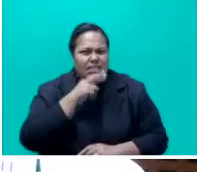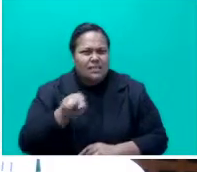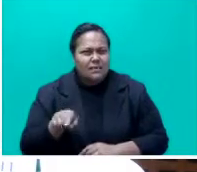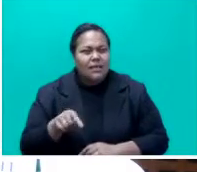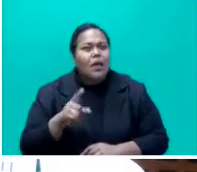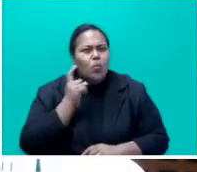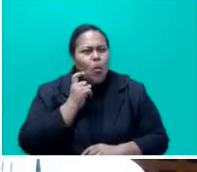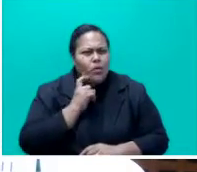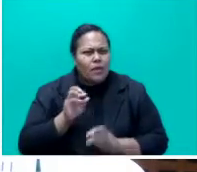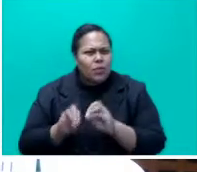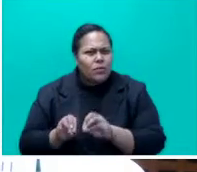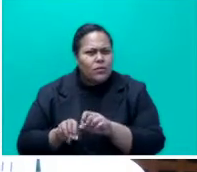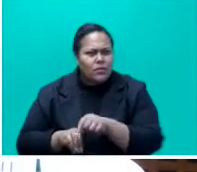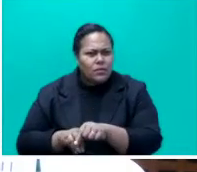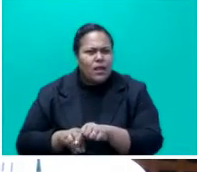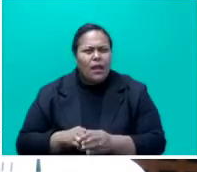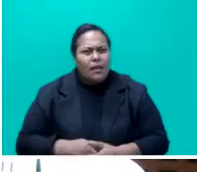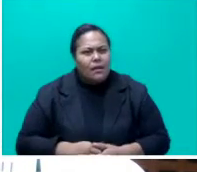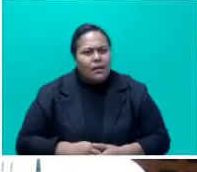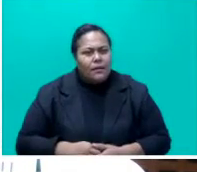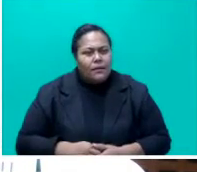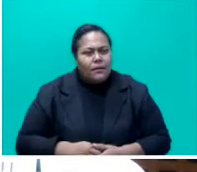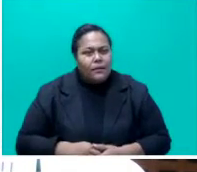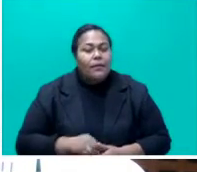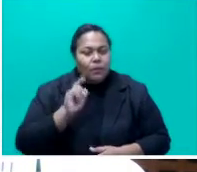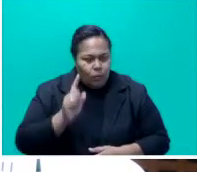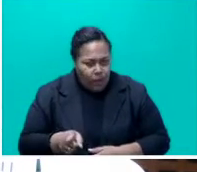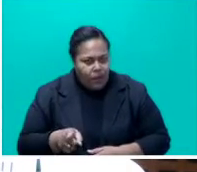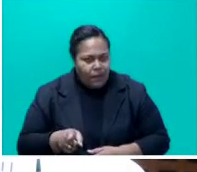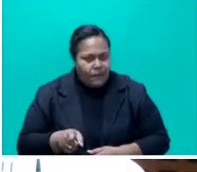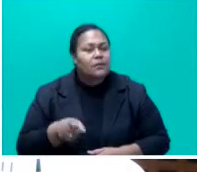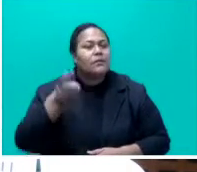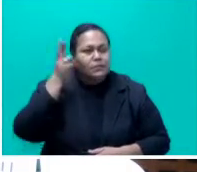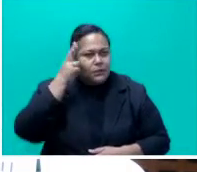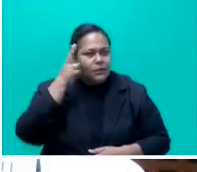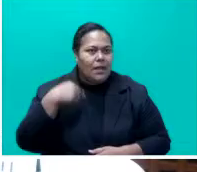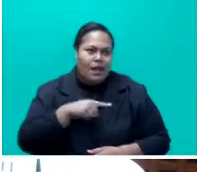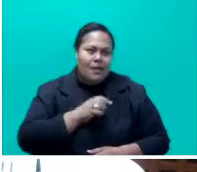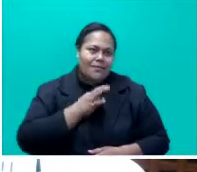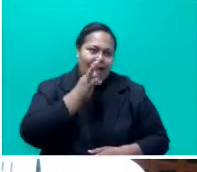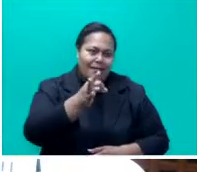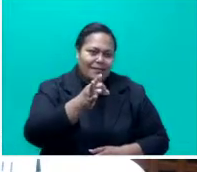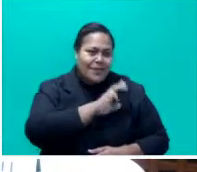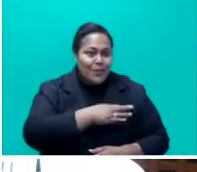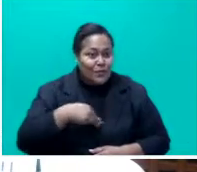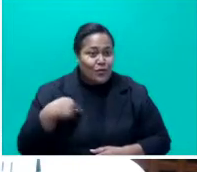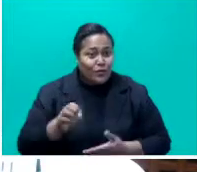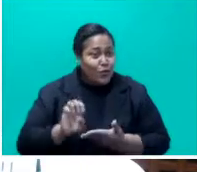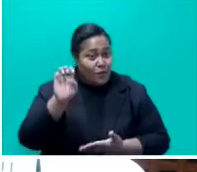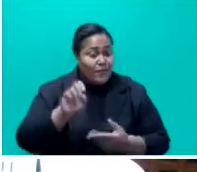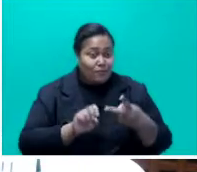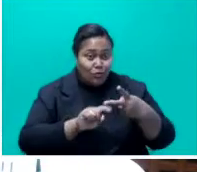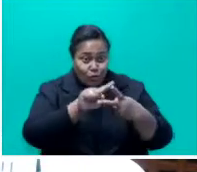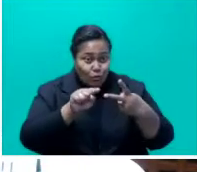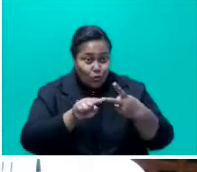this was the argument and the justification that was made to the Minister of Economy. Two major reasons, Mr. Speaker. So one is